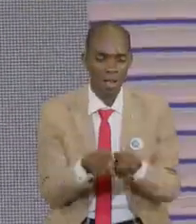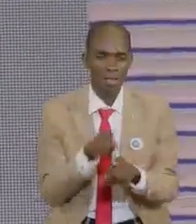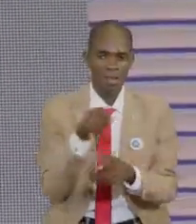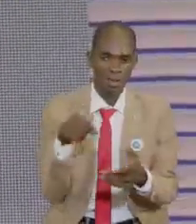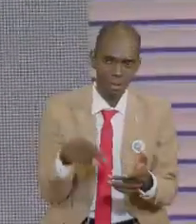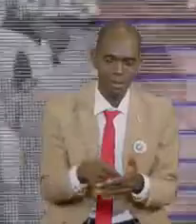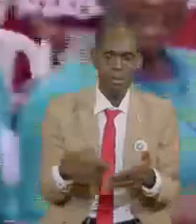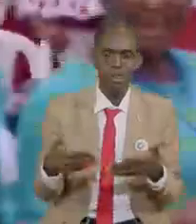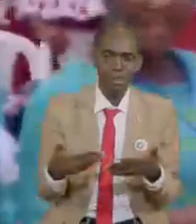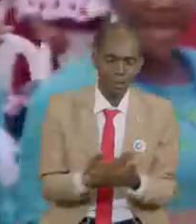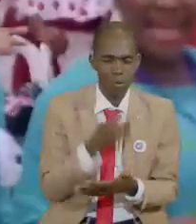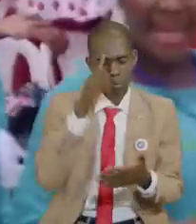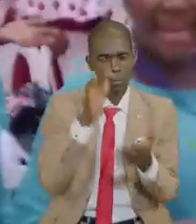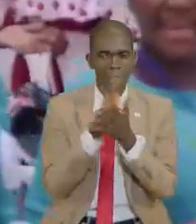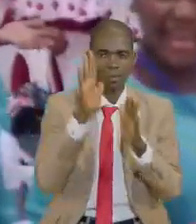new believer.